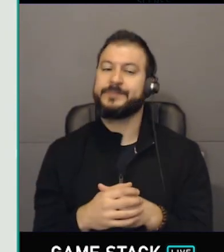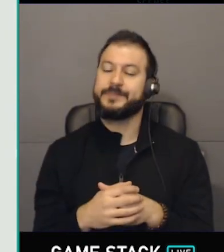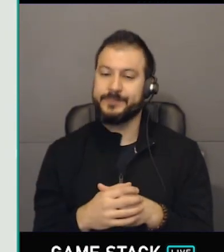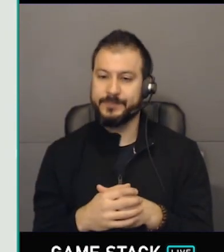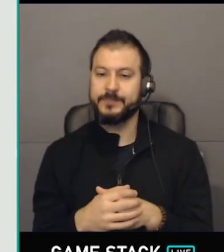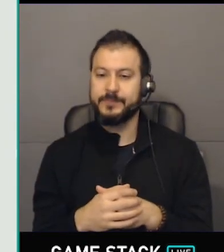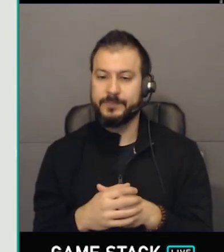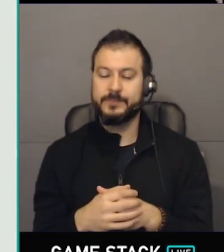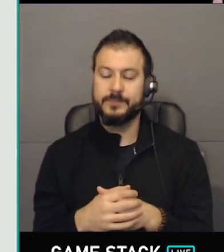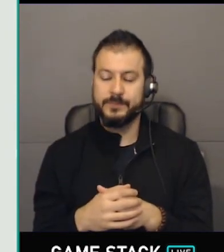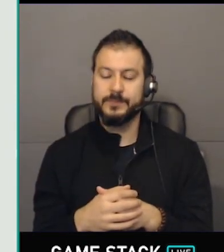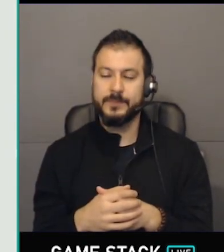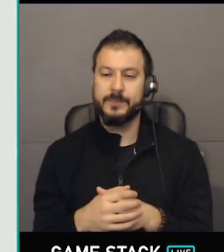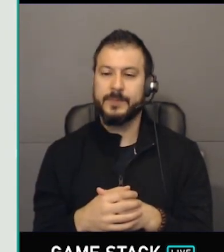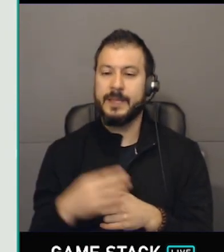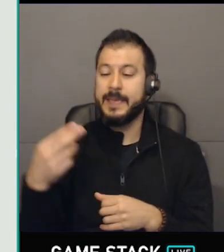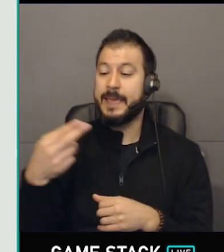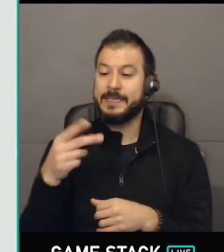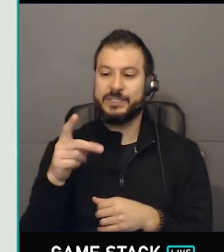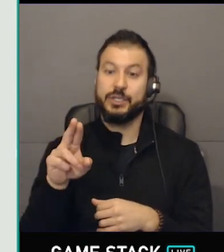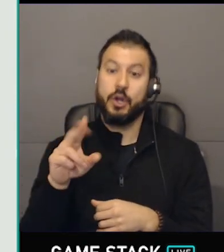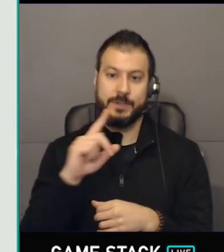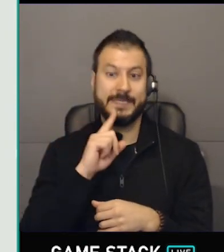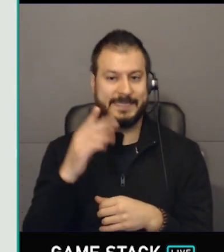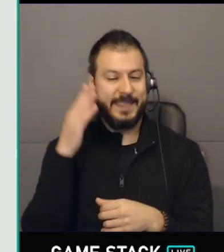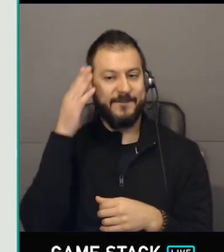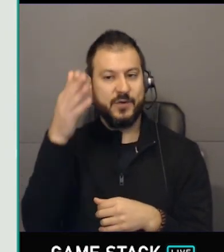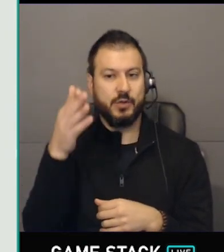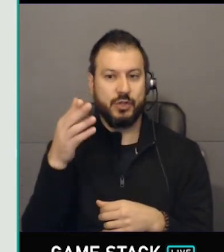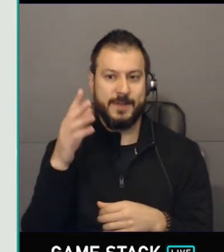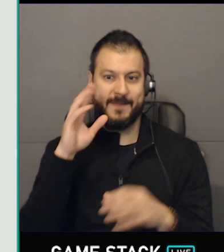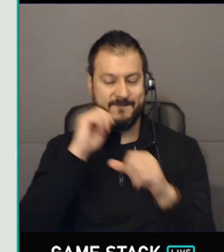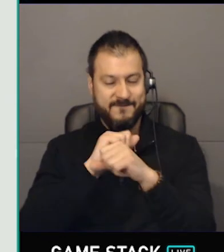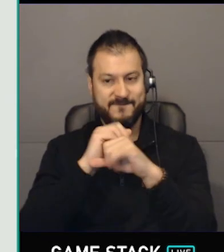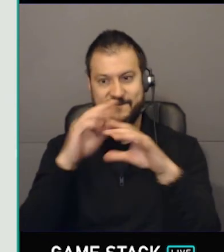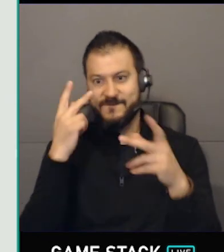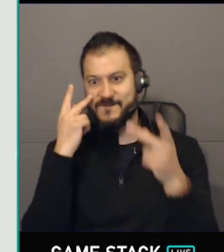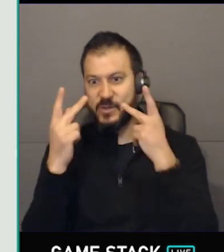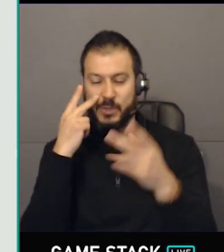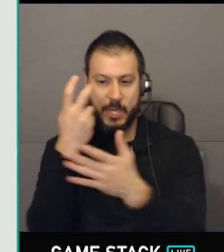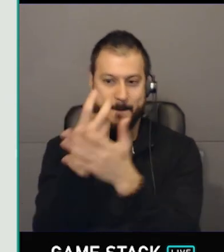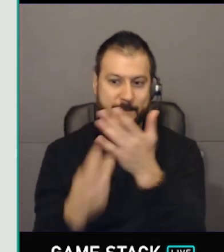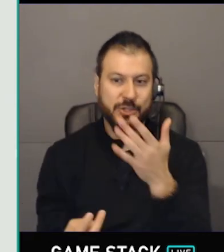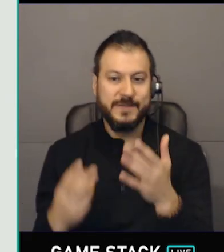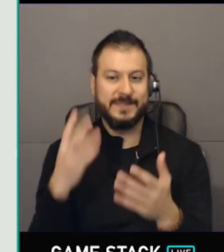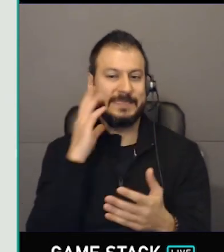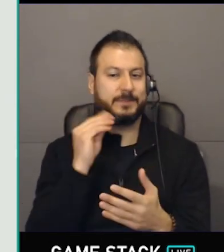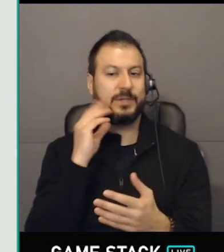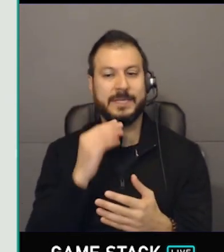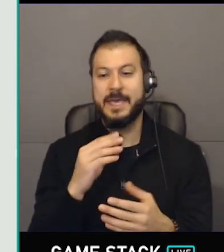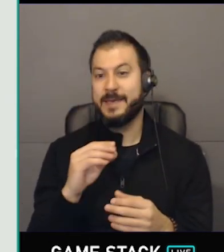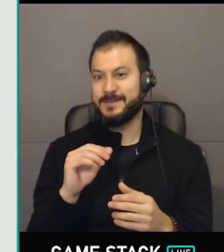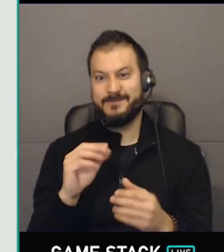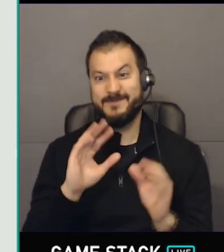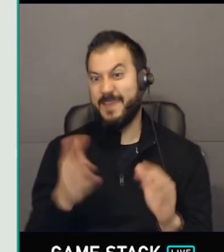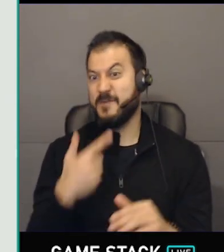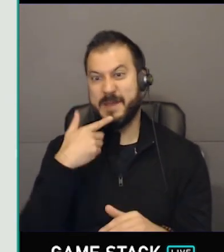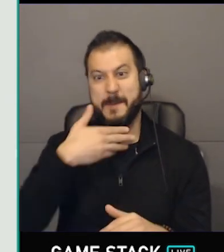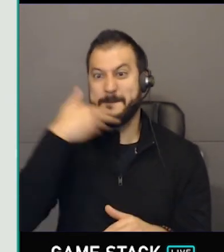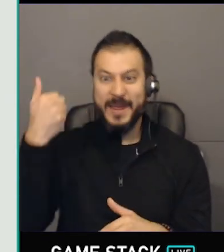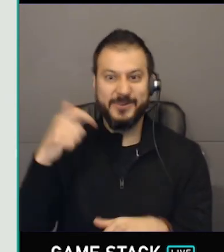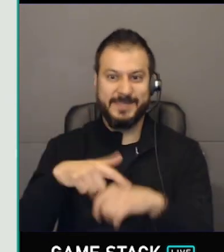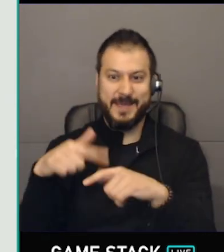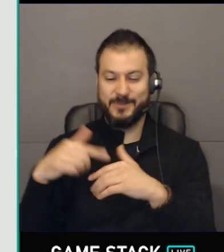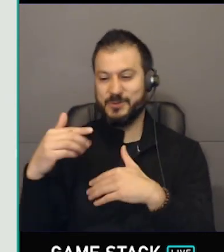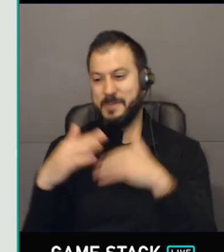First, HDR is the future of visually immersive experiences, and there's never been a better time to build an HDR game to target the